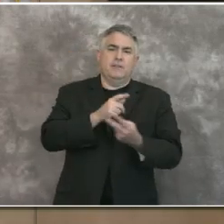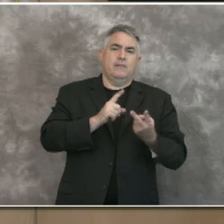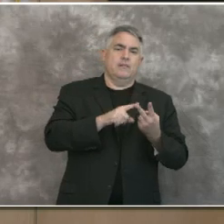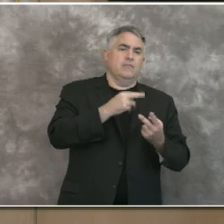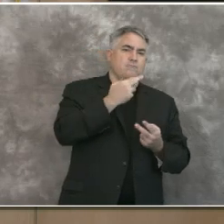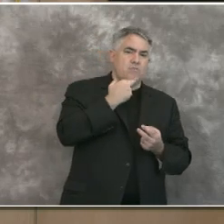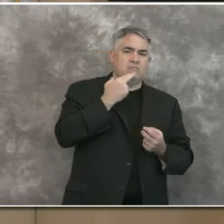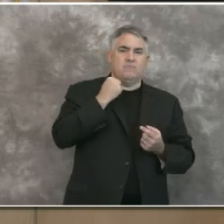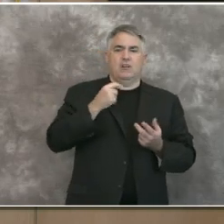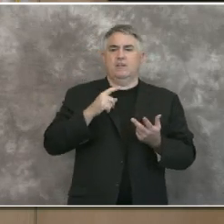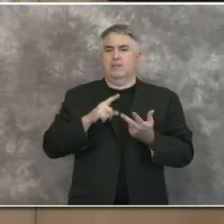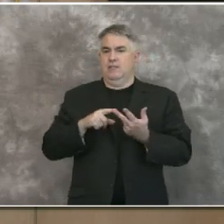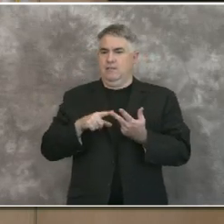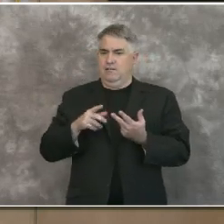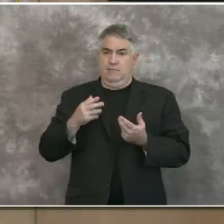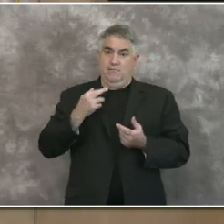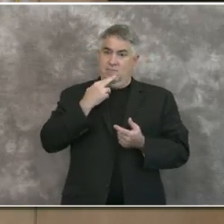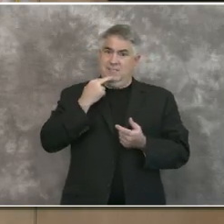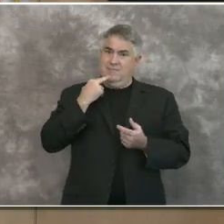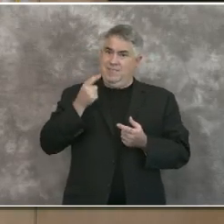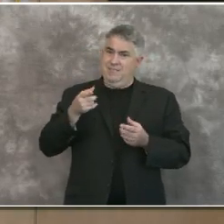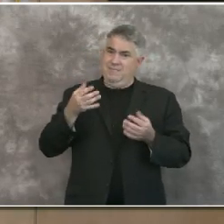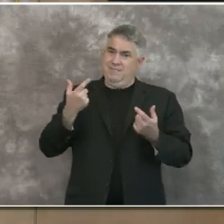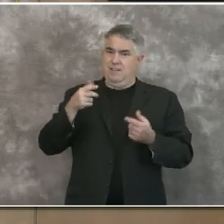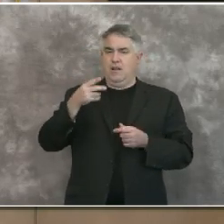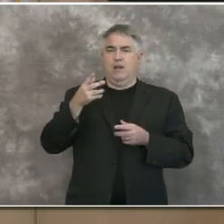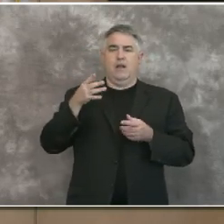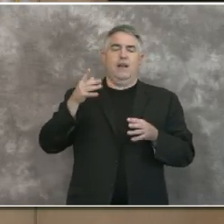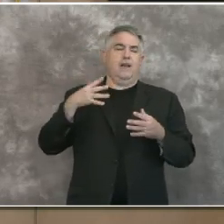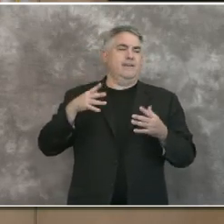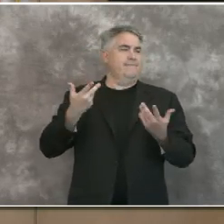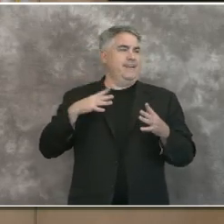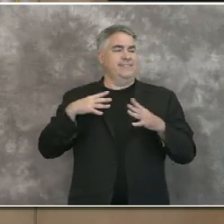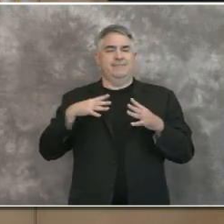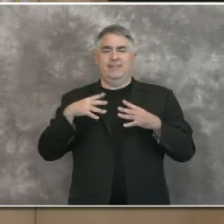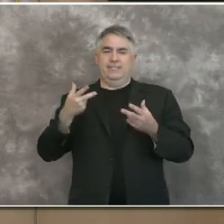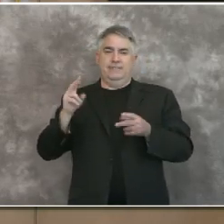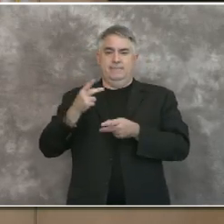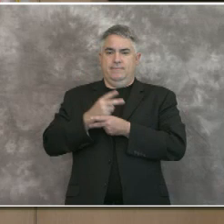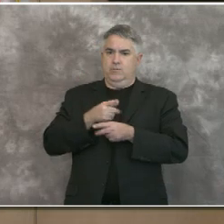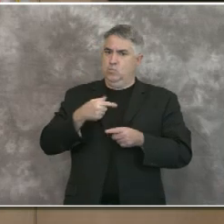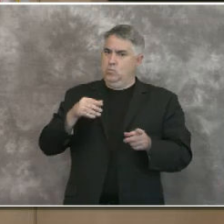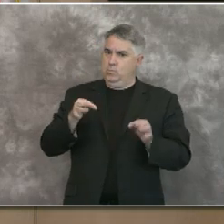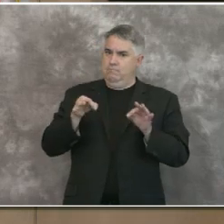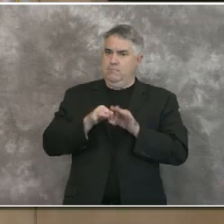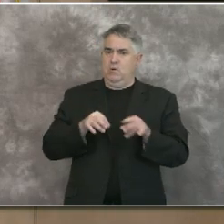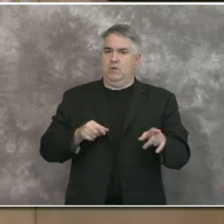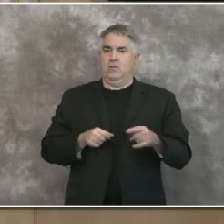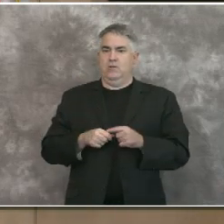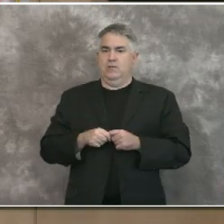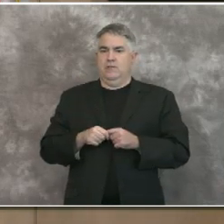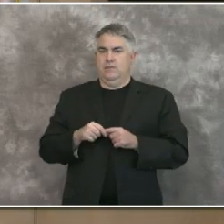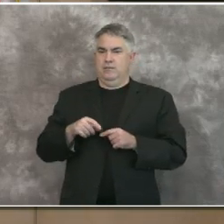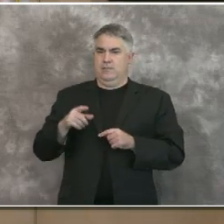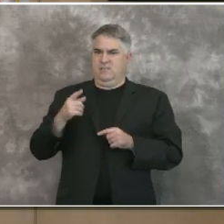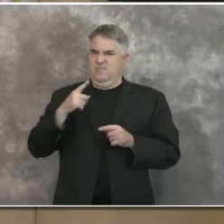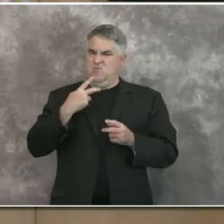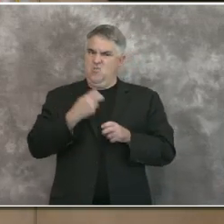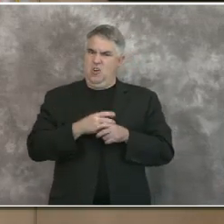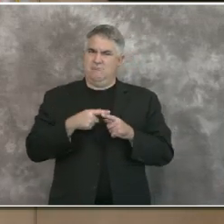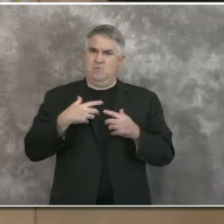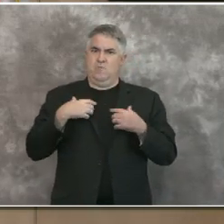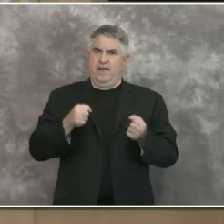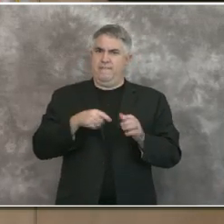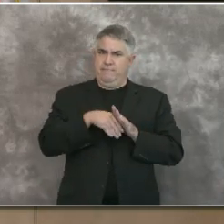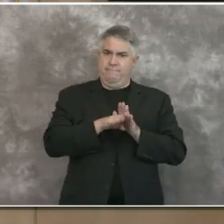restaurants being a part of that in terms of they will have a much more challenging time recovering. We'll see what the total package looks like coming